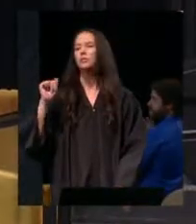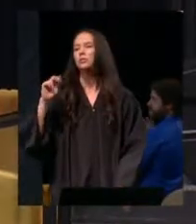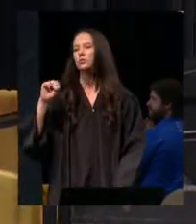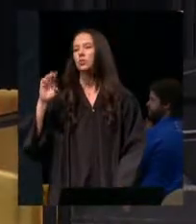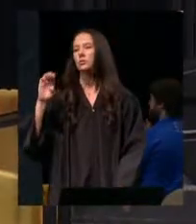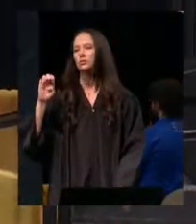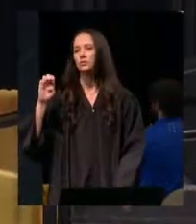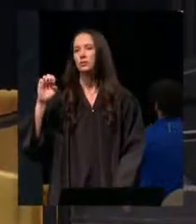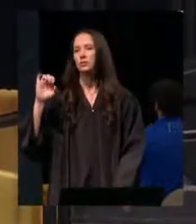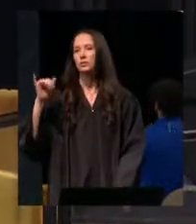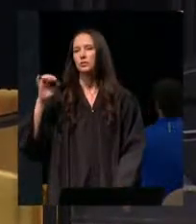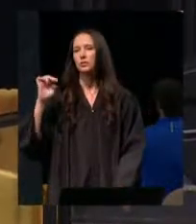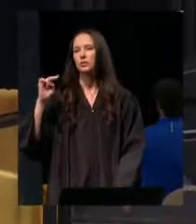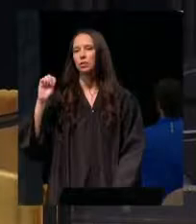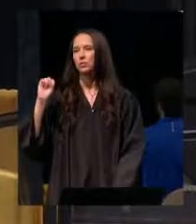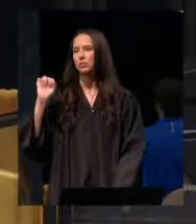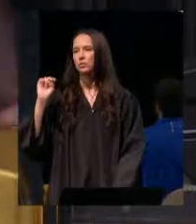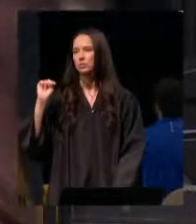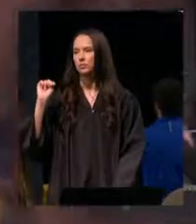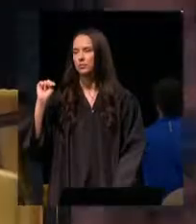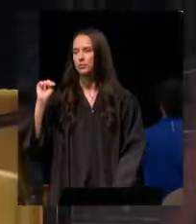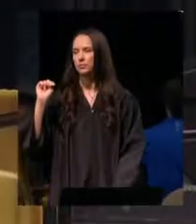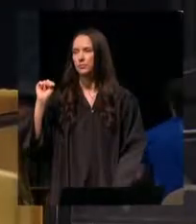Chance Johnson.